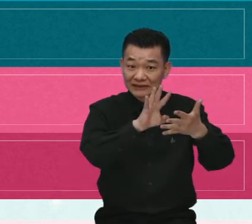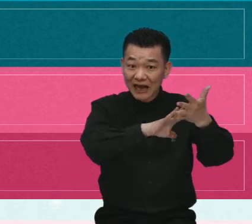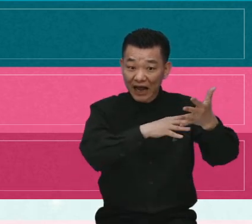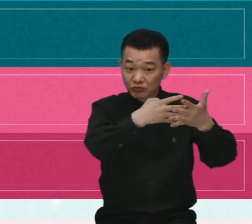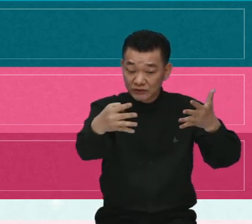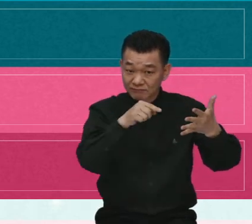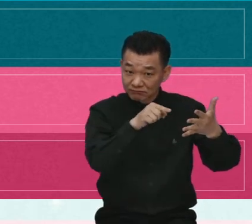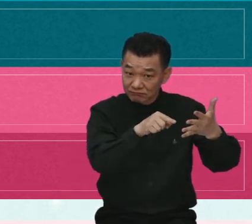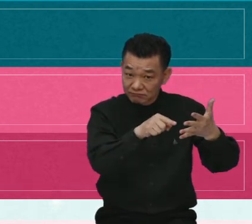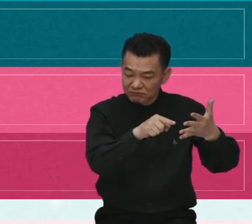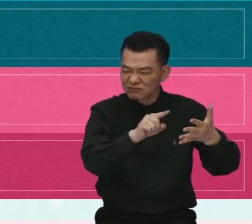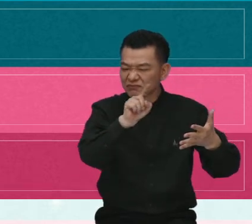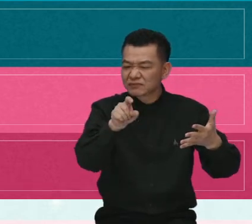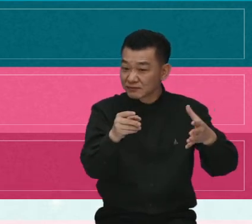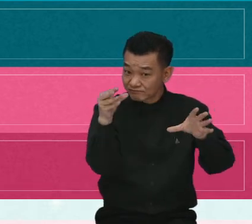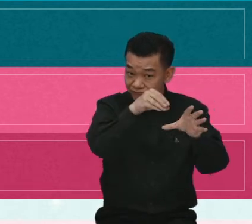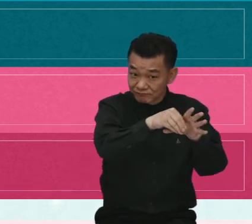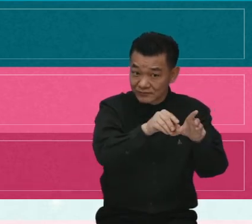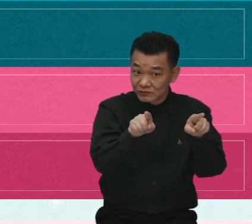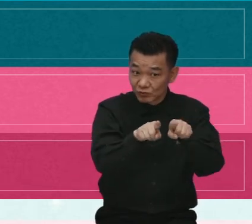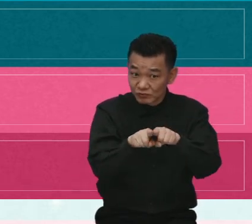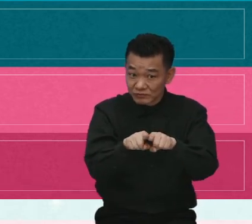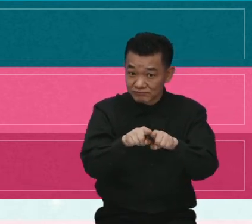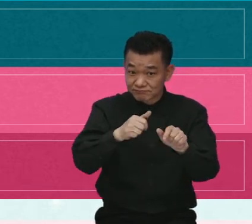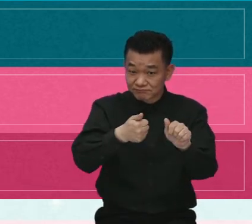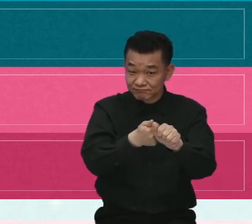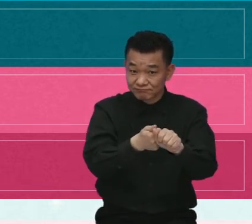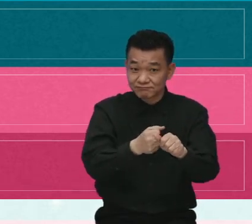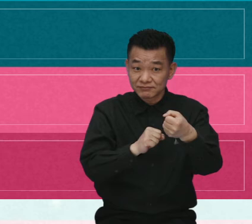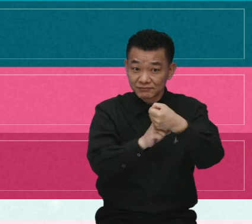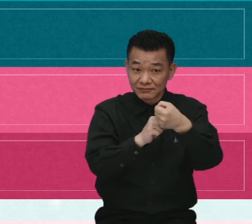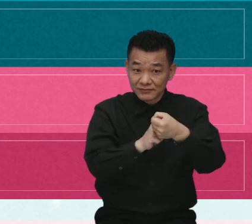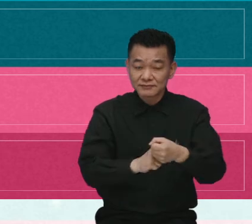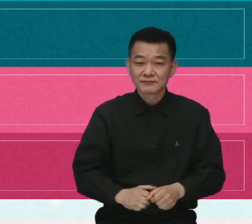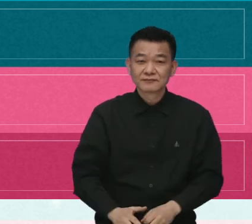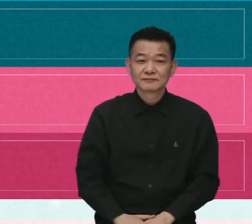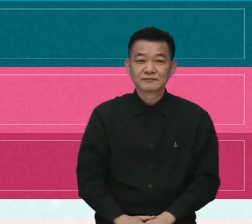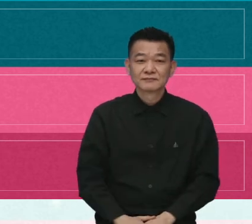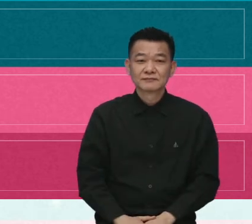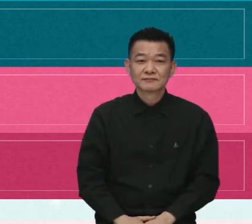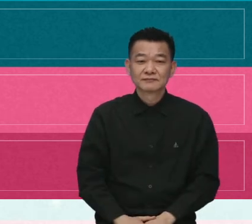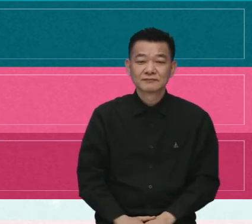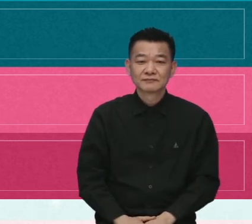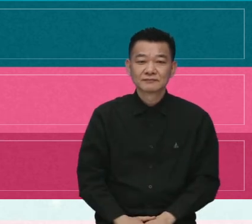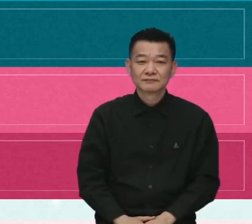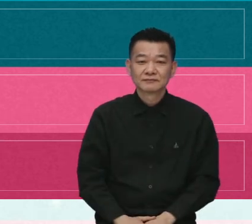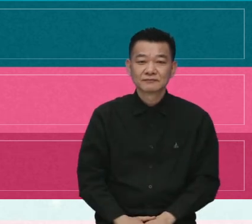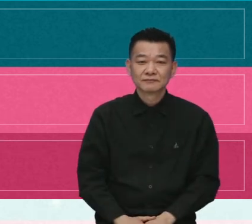3. Where would a sign language interpreter fit into?